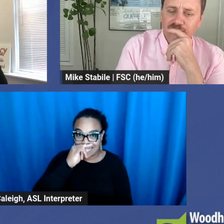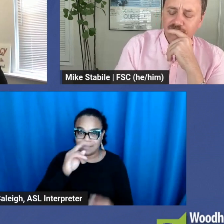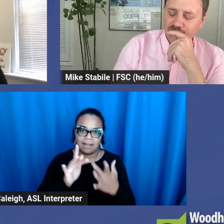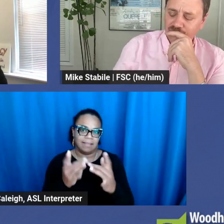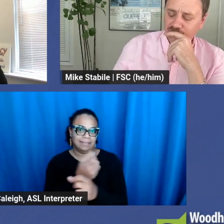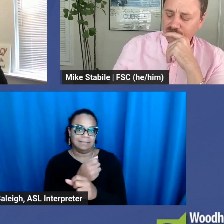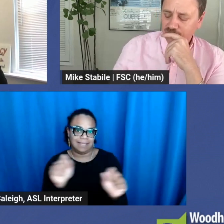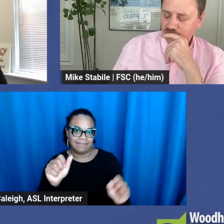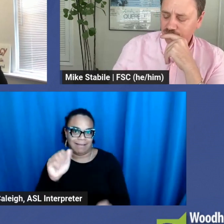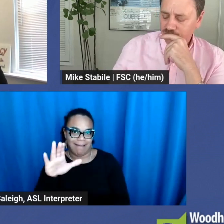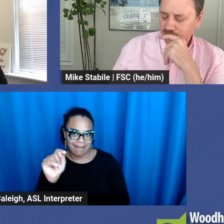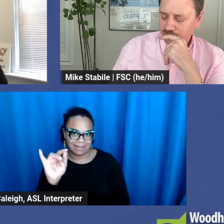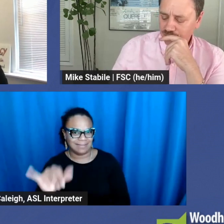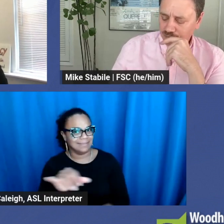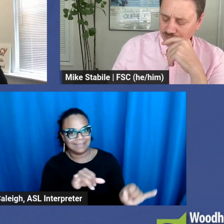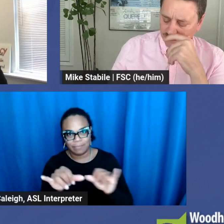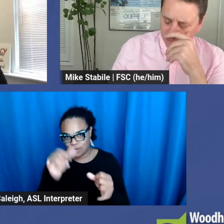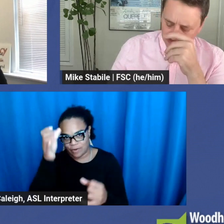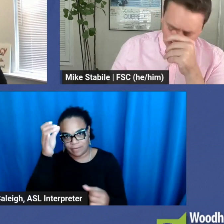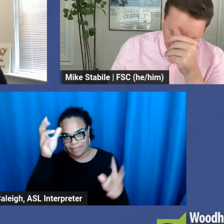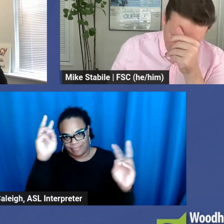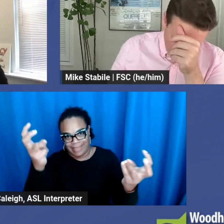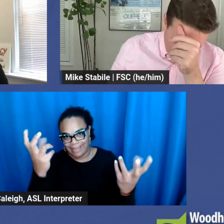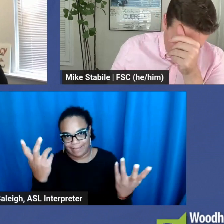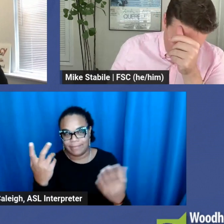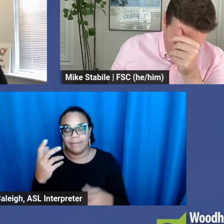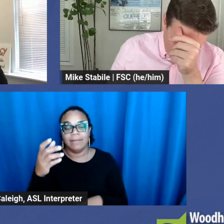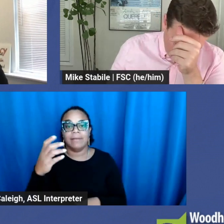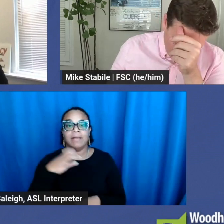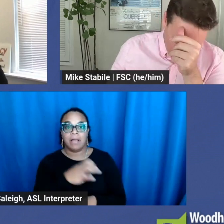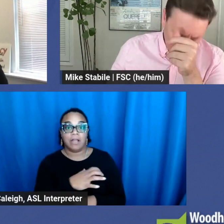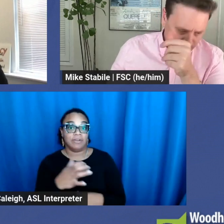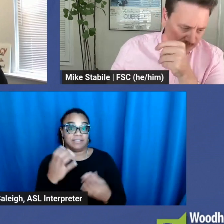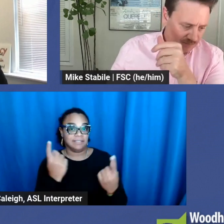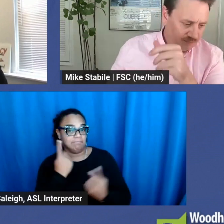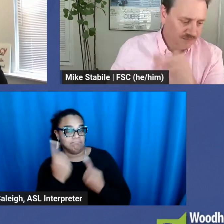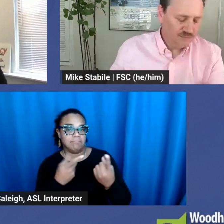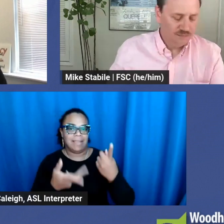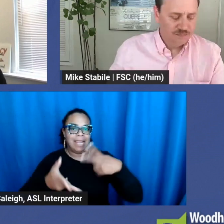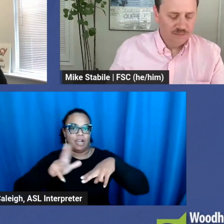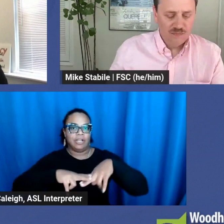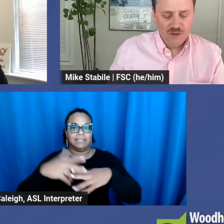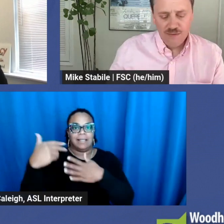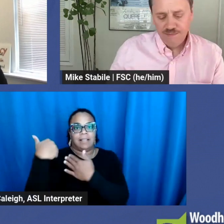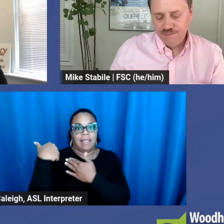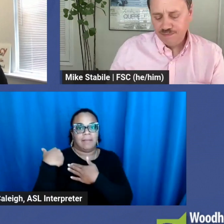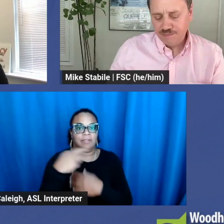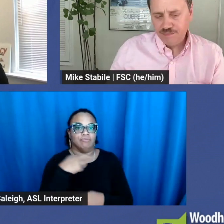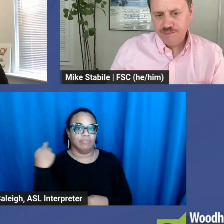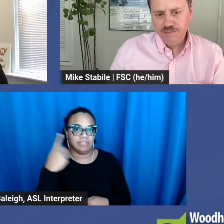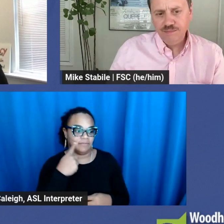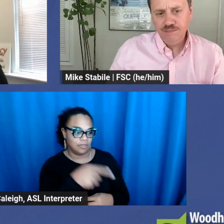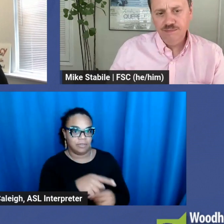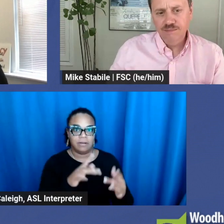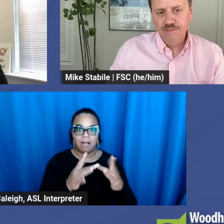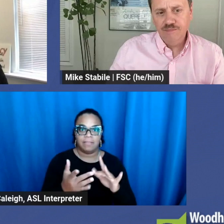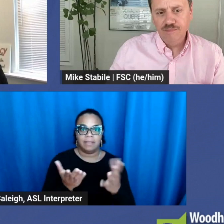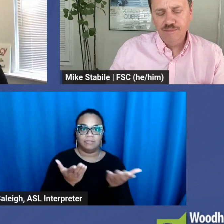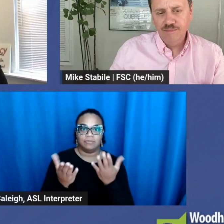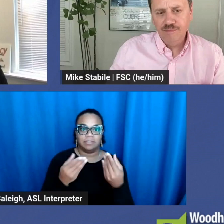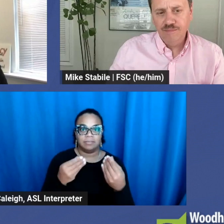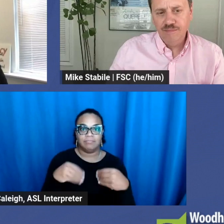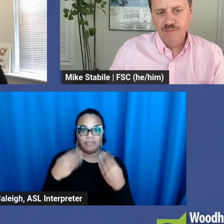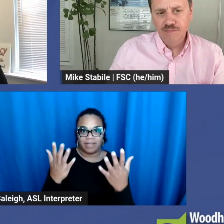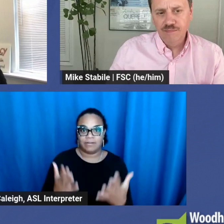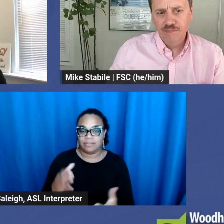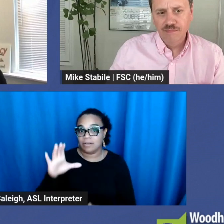of one of the things Congress is looking at doing is just increasing the liability risk for online service providers. COSA would do